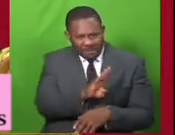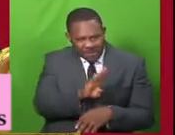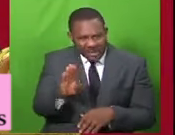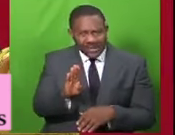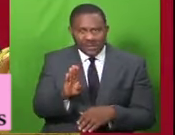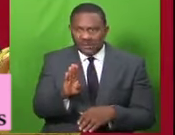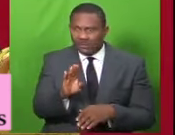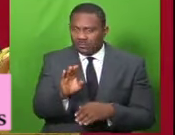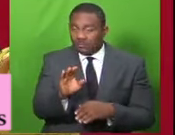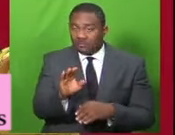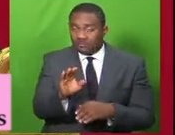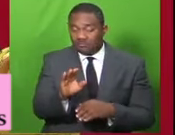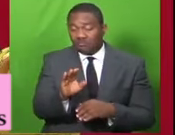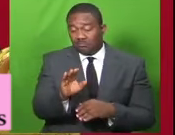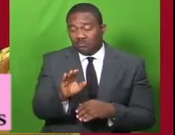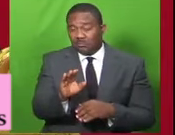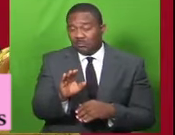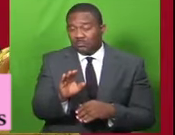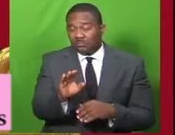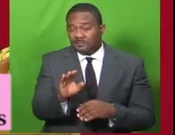cedis in the year